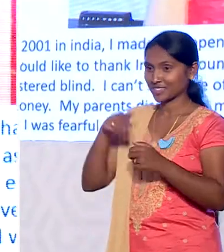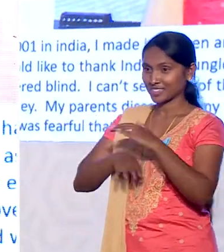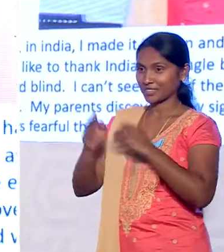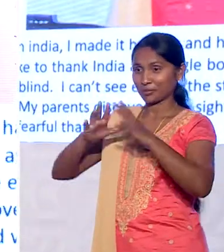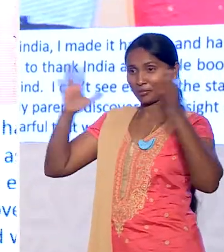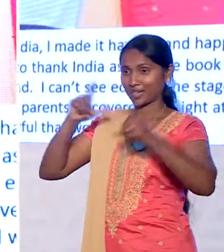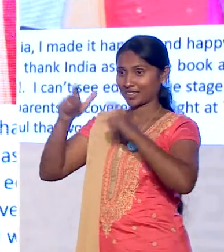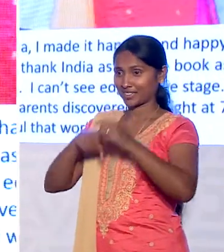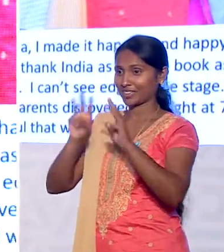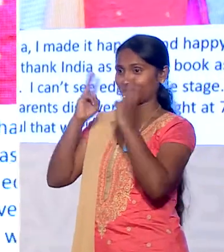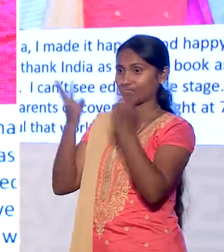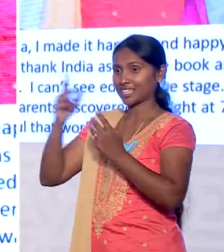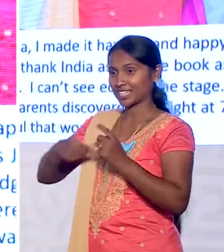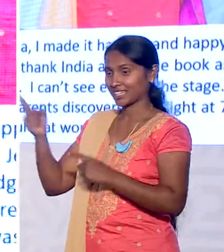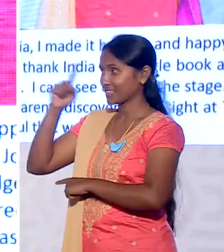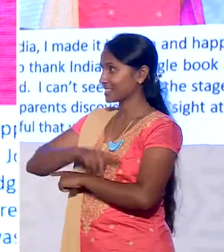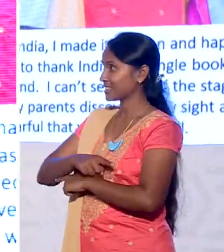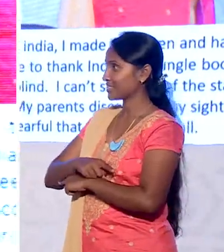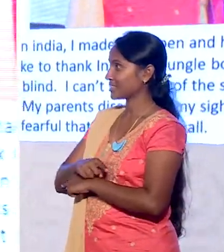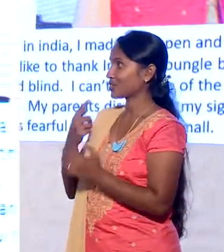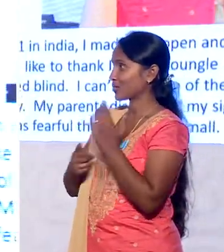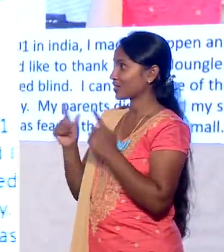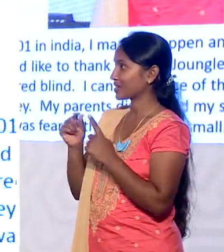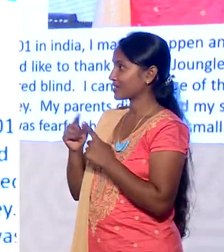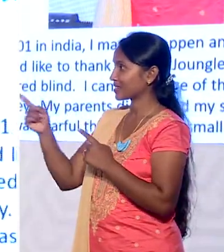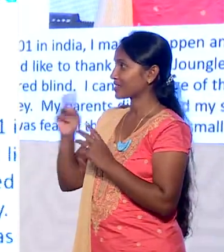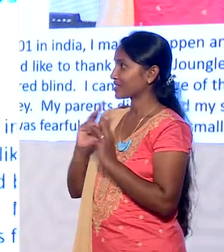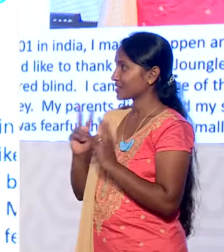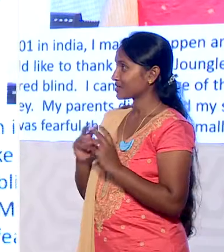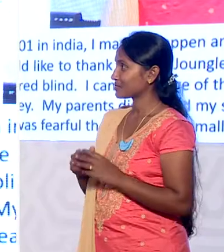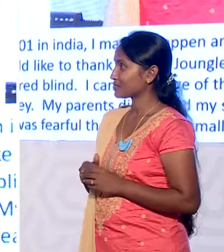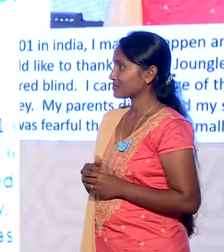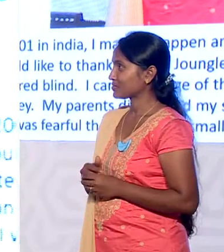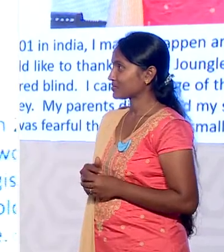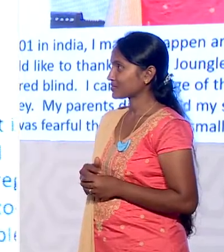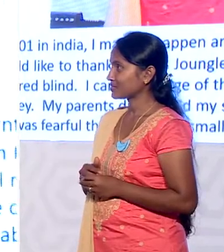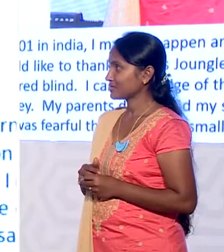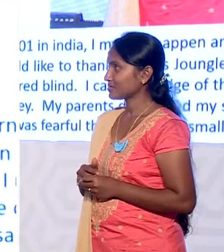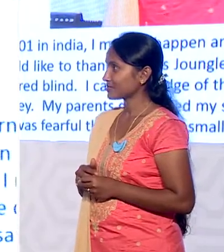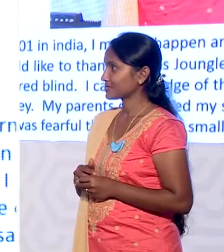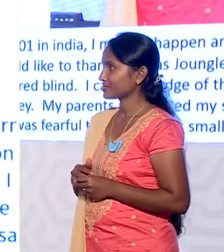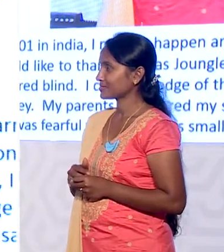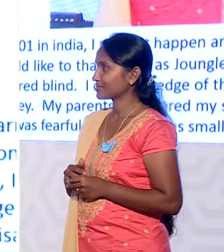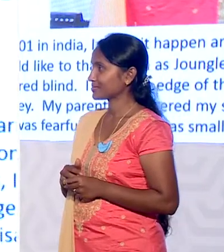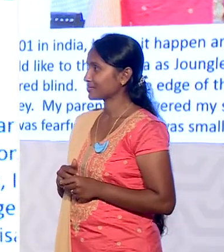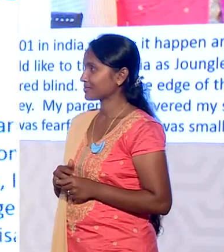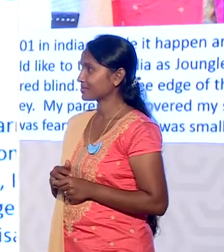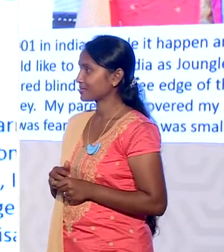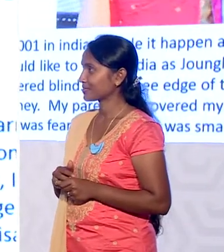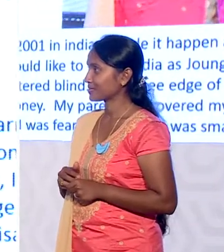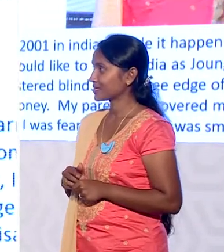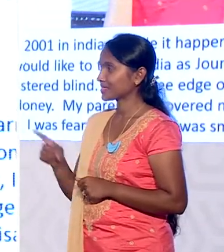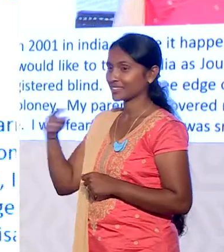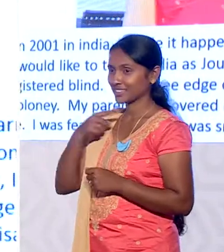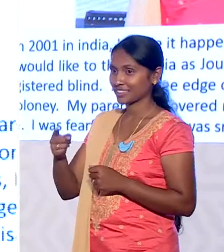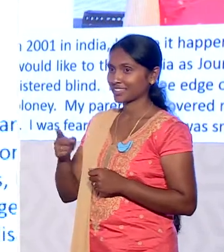world, and they didn't even know I was blind. What does that say for management consultancy? But other than that, I gotta tell